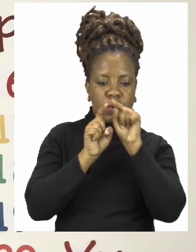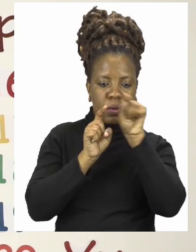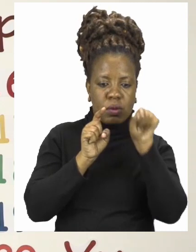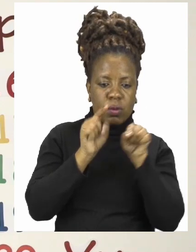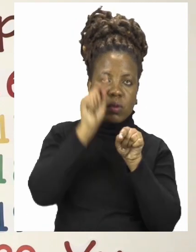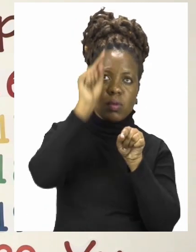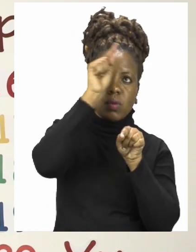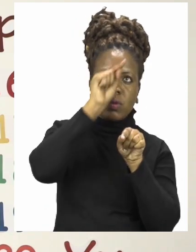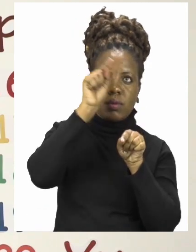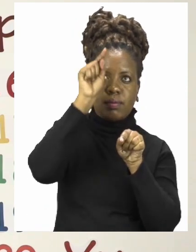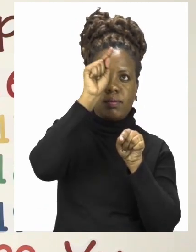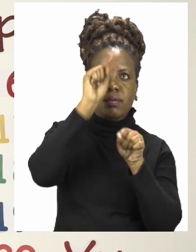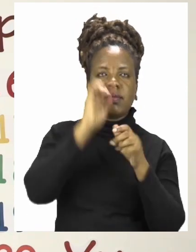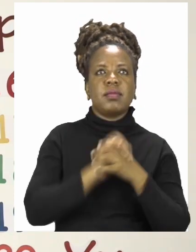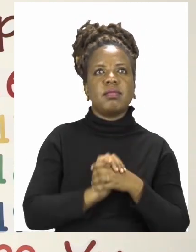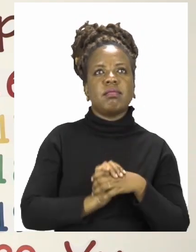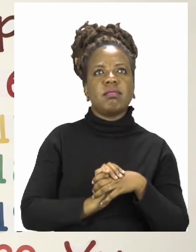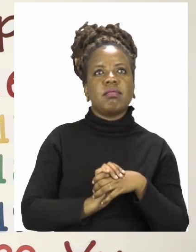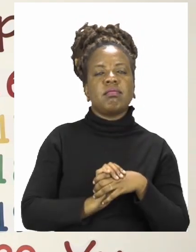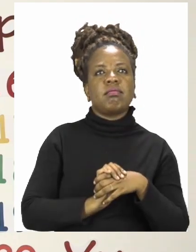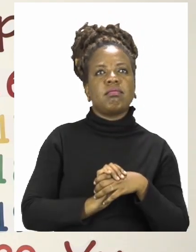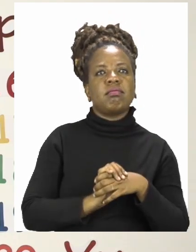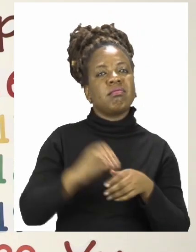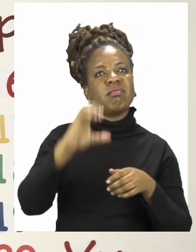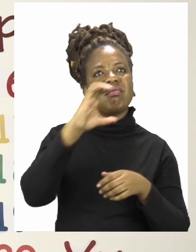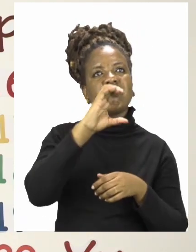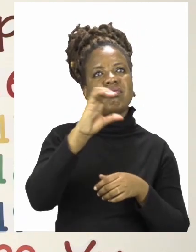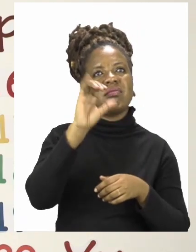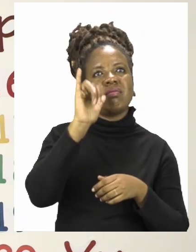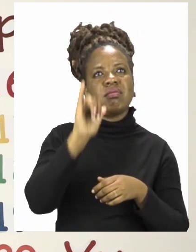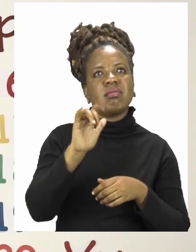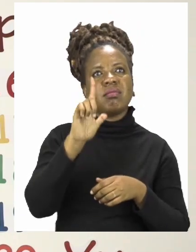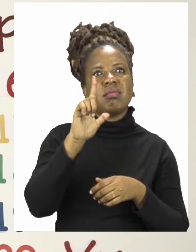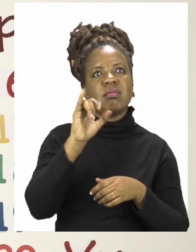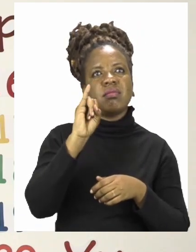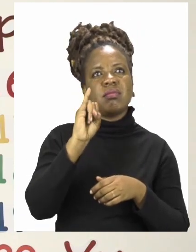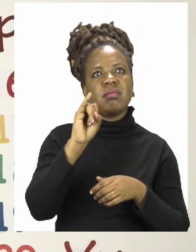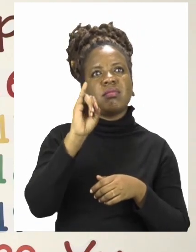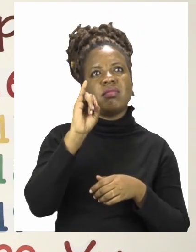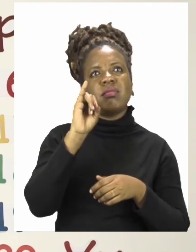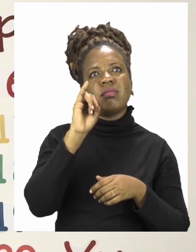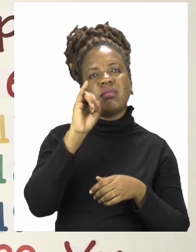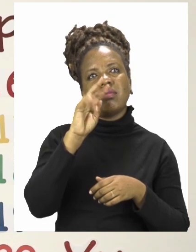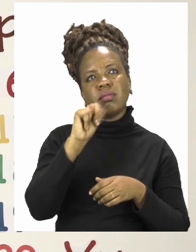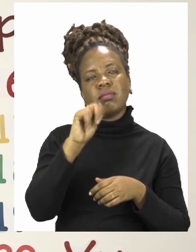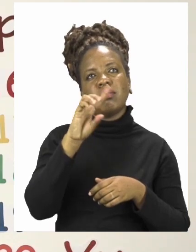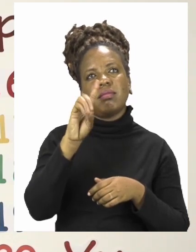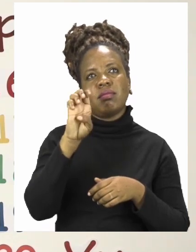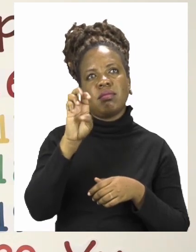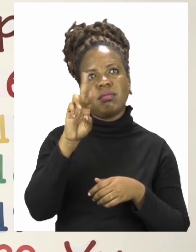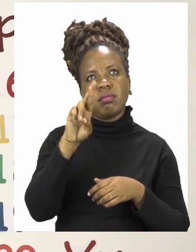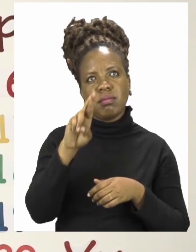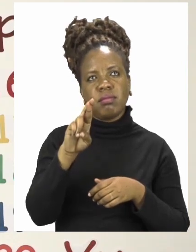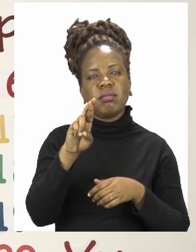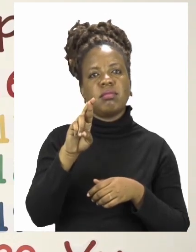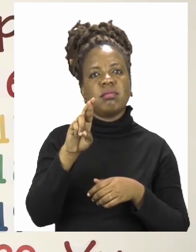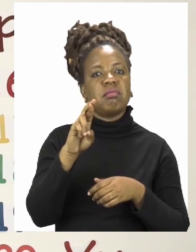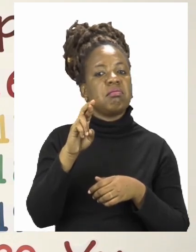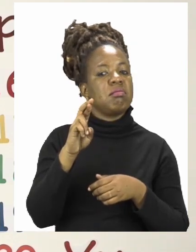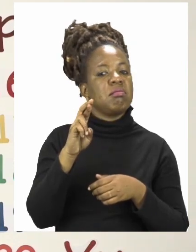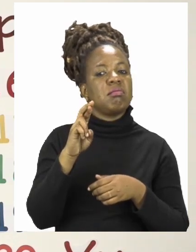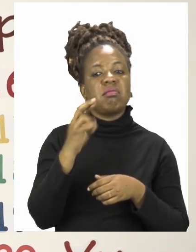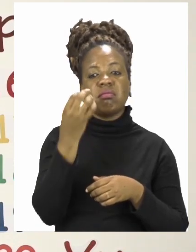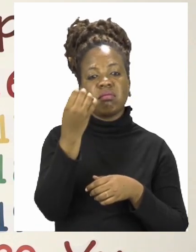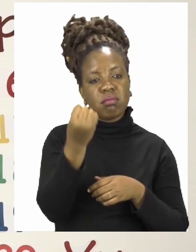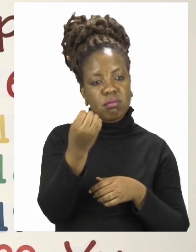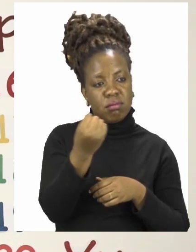we see a cylinder, or if we try to look for a cylinder around our house, we can actually find it. An example of a